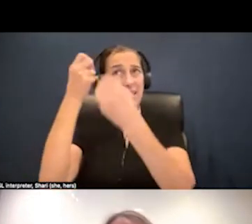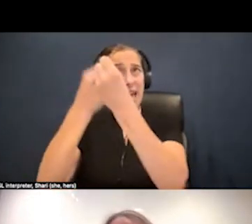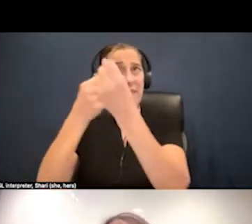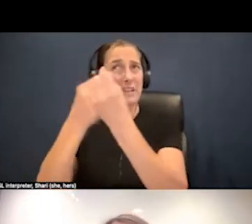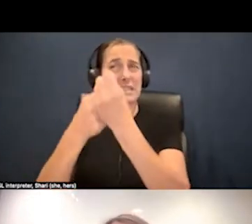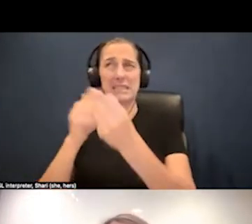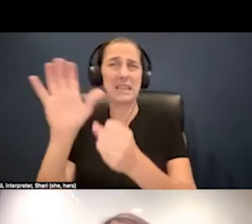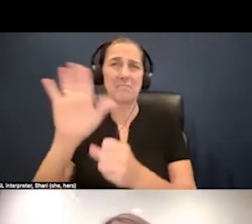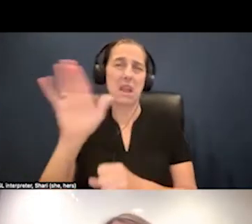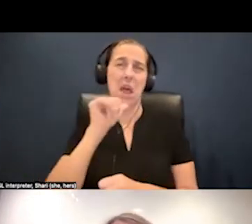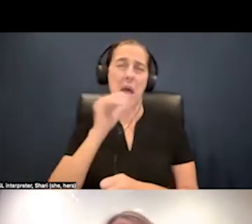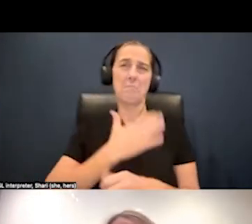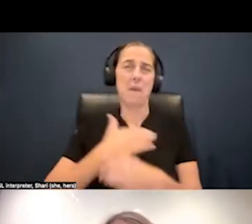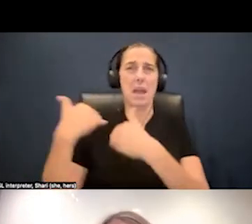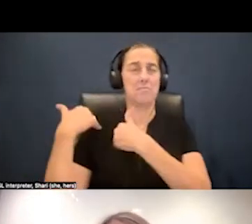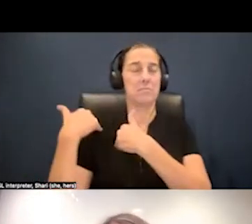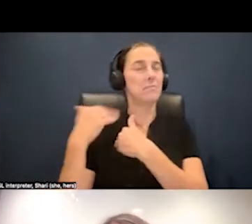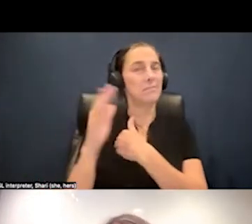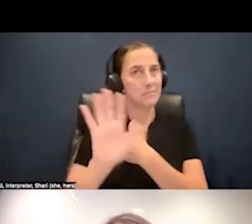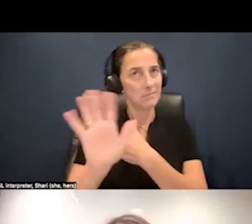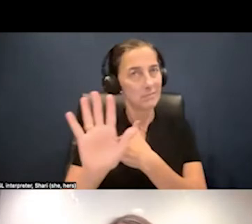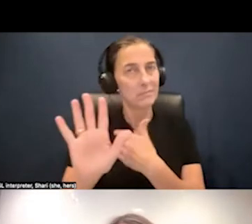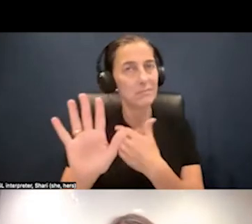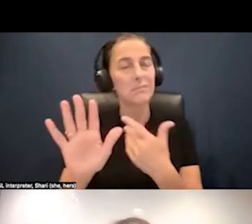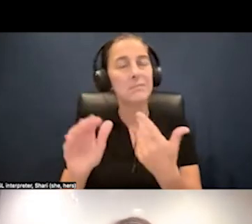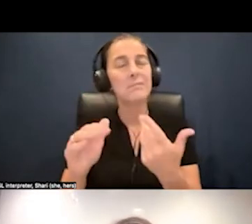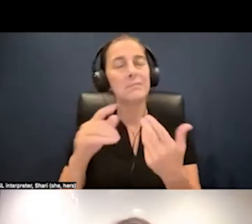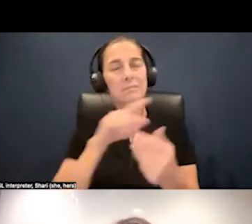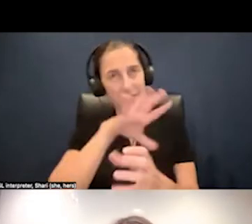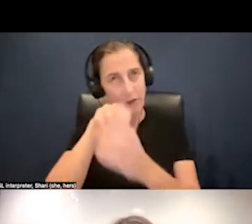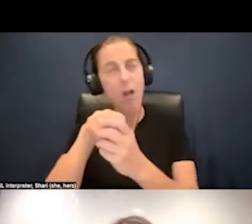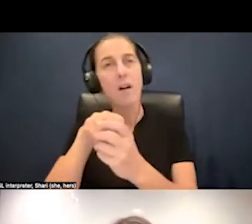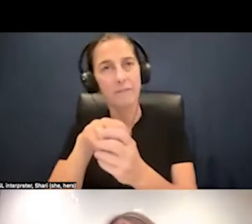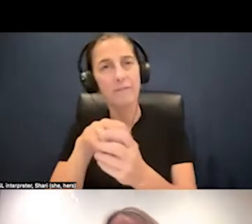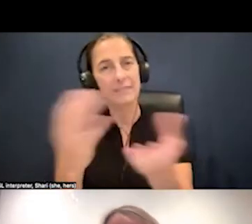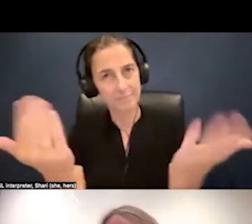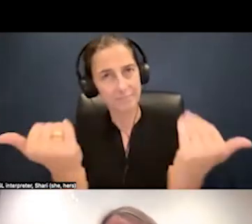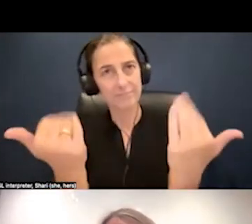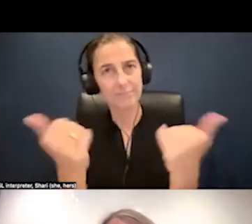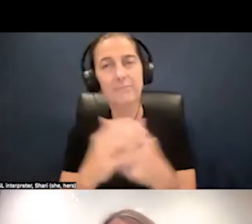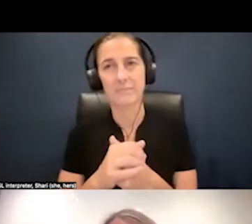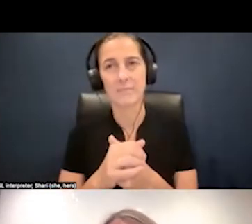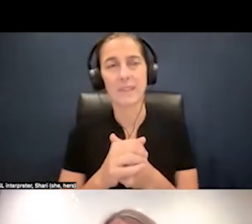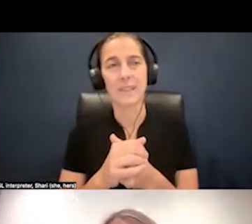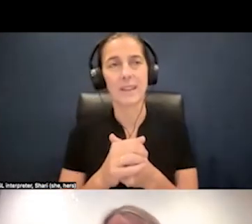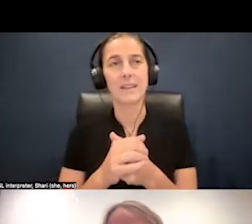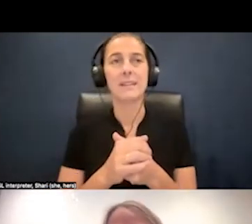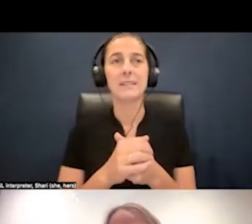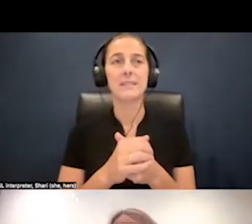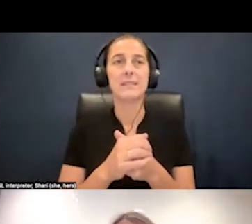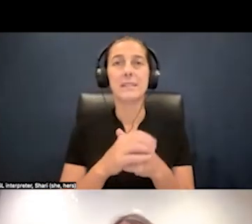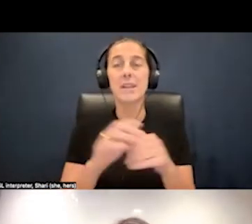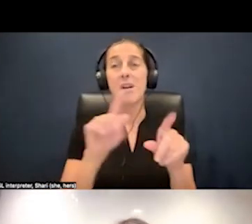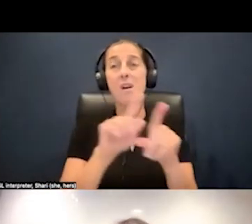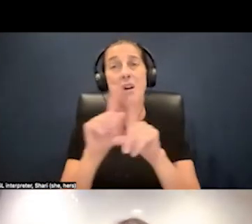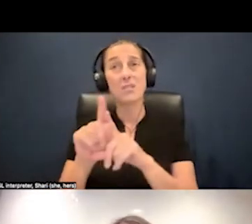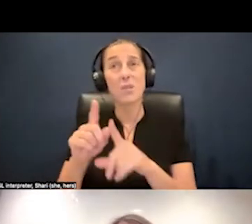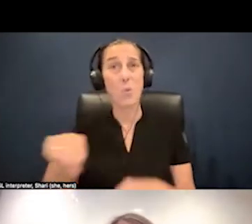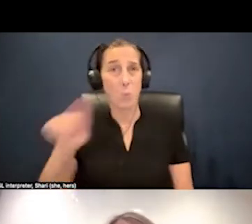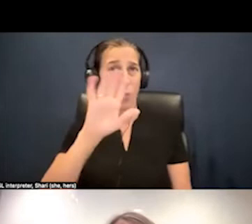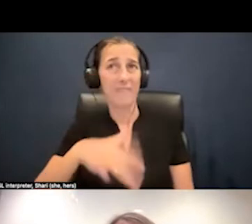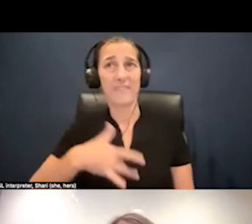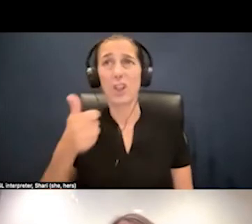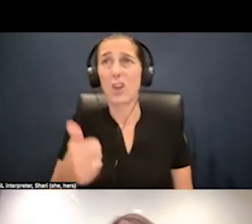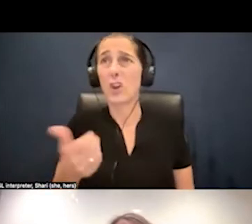just remember maybe, or imagine what it feels like to be able to make a difference, right? It probably feels good. It